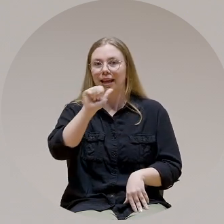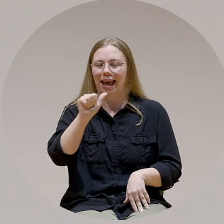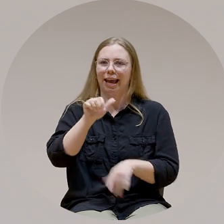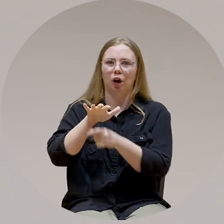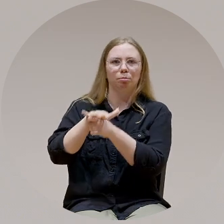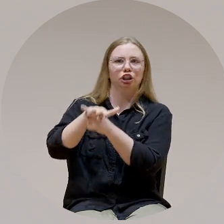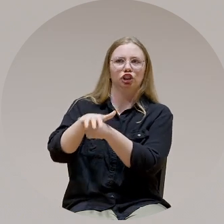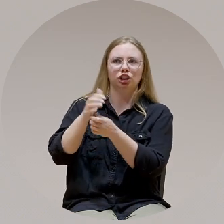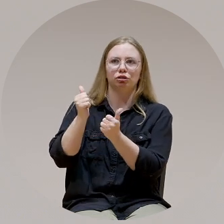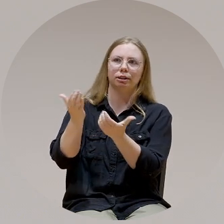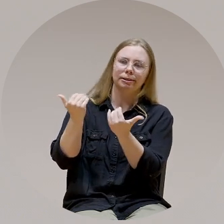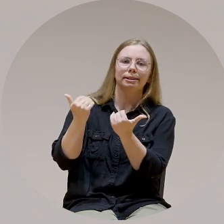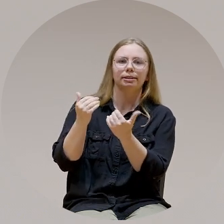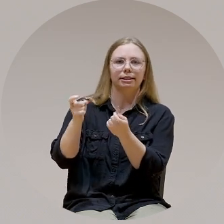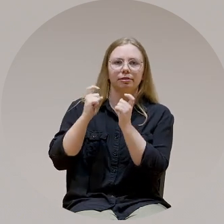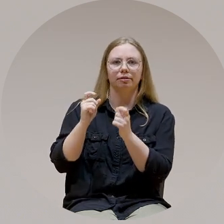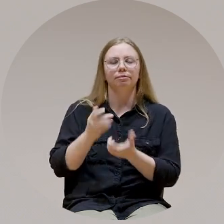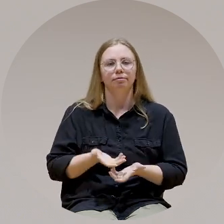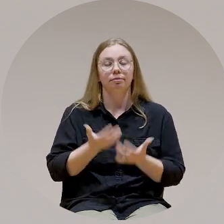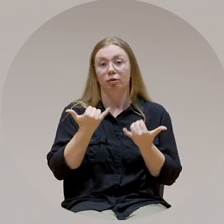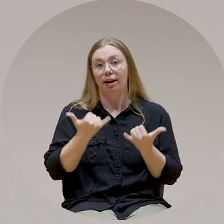Canada right now is in the process of developing